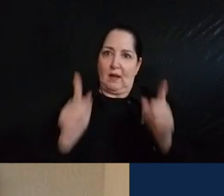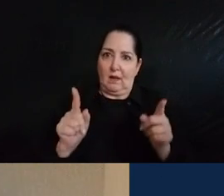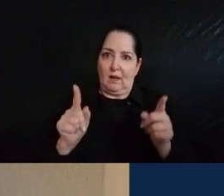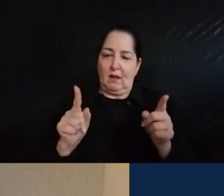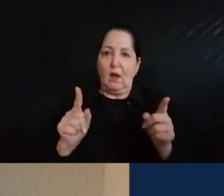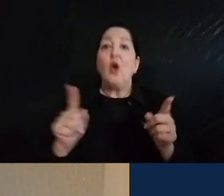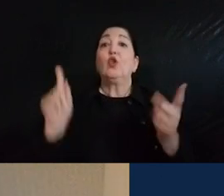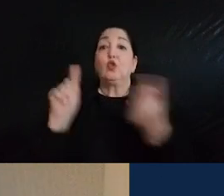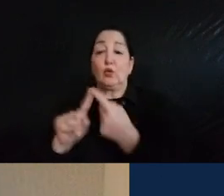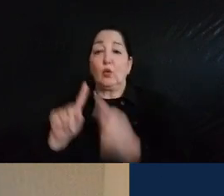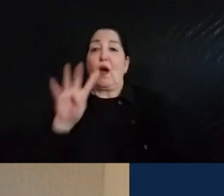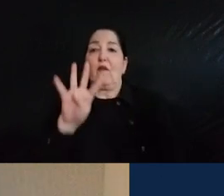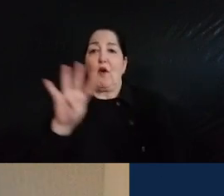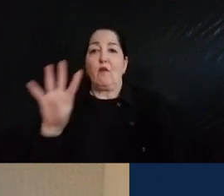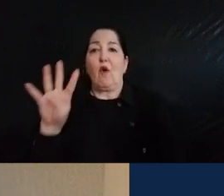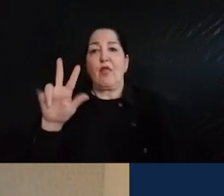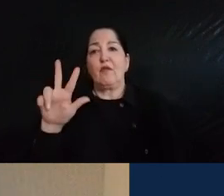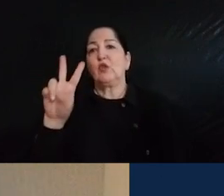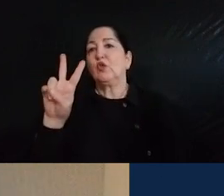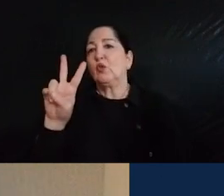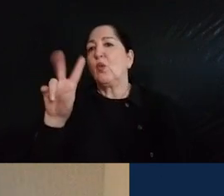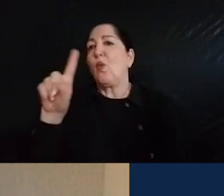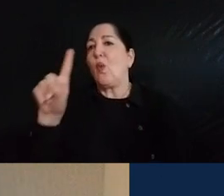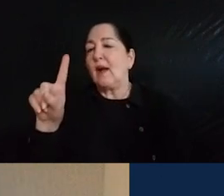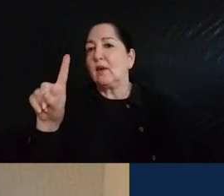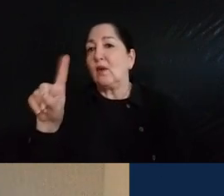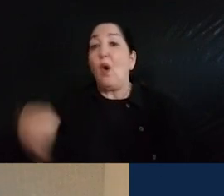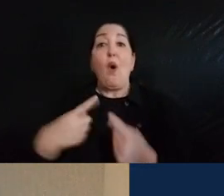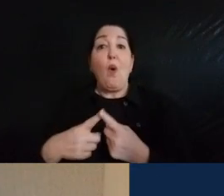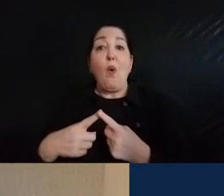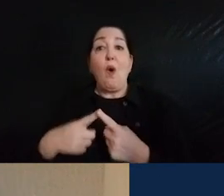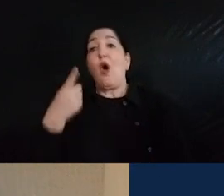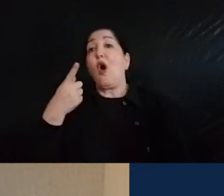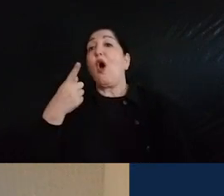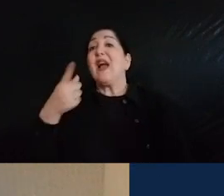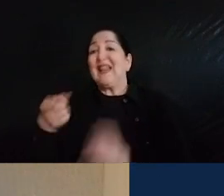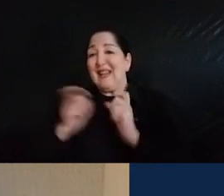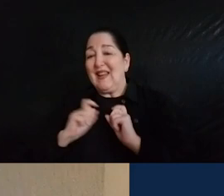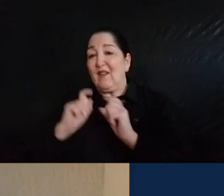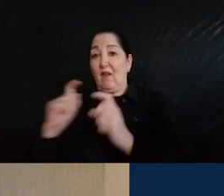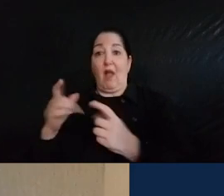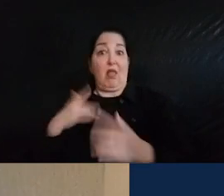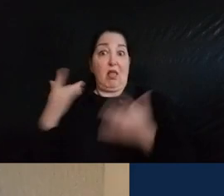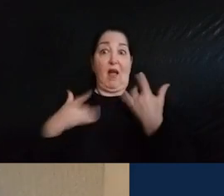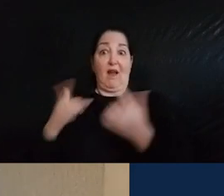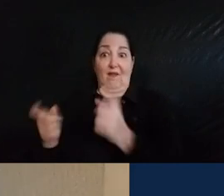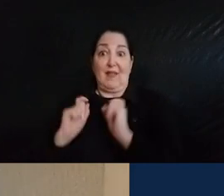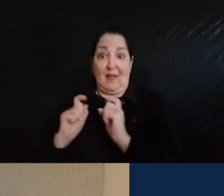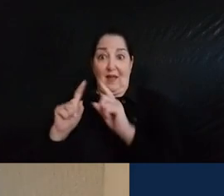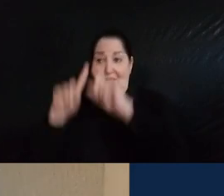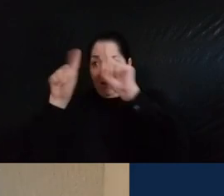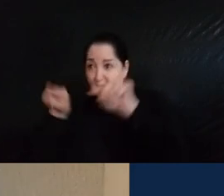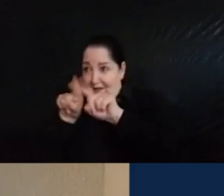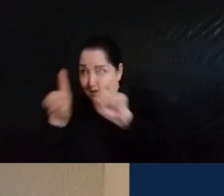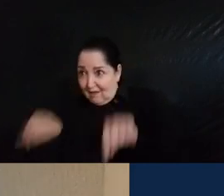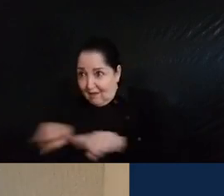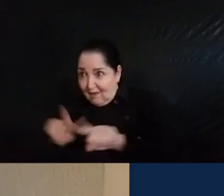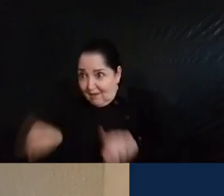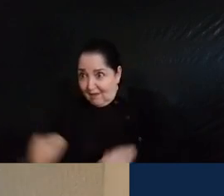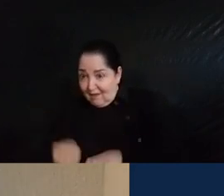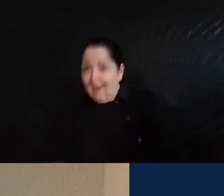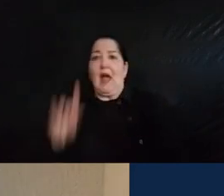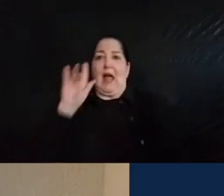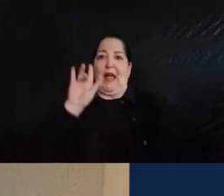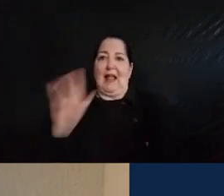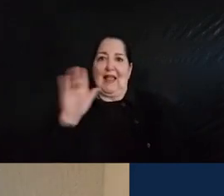CHC2020, all one unit, to 44321, or click on the donate button in the Go Lively window and be